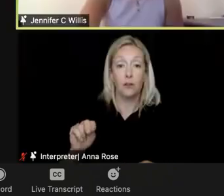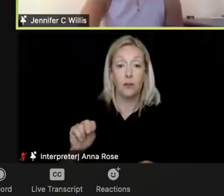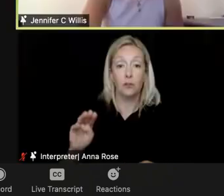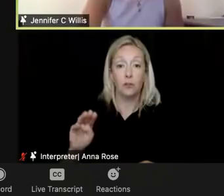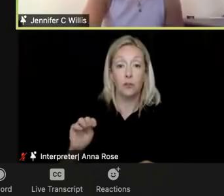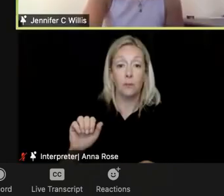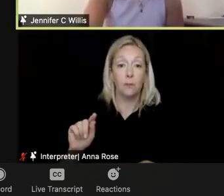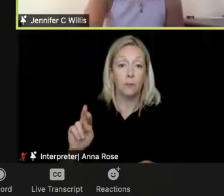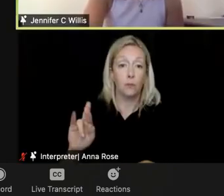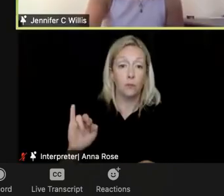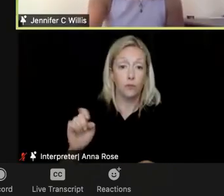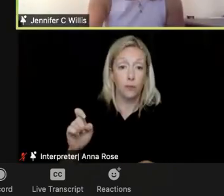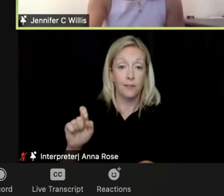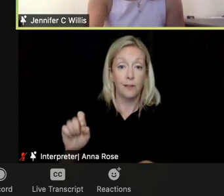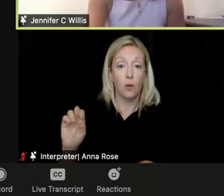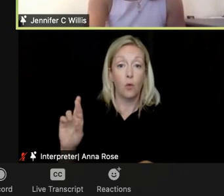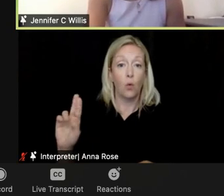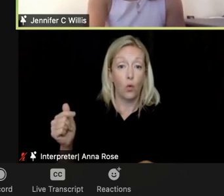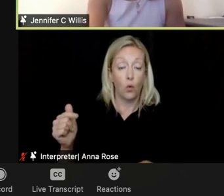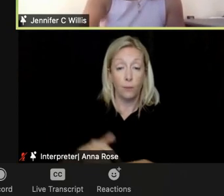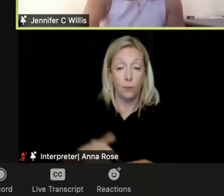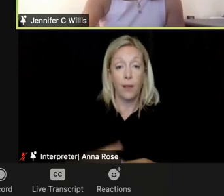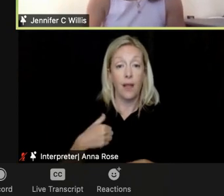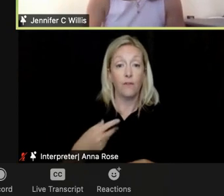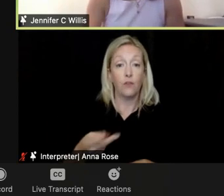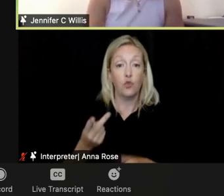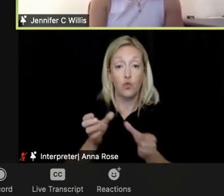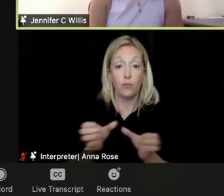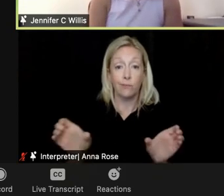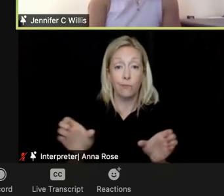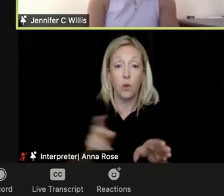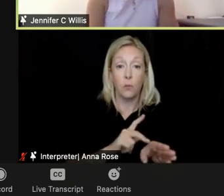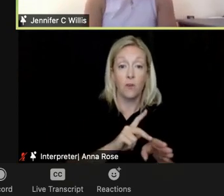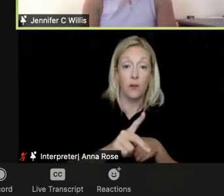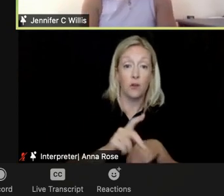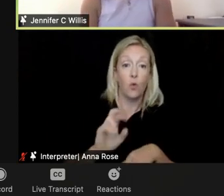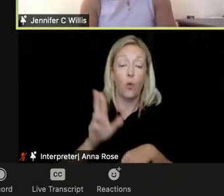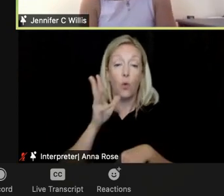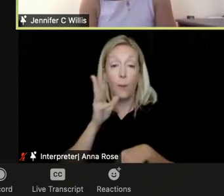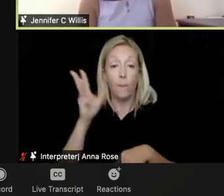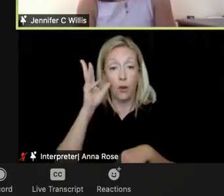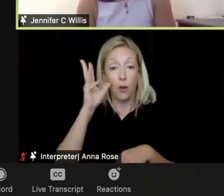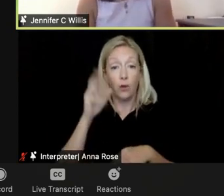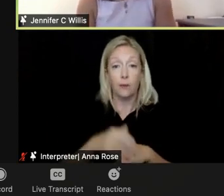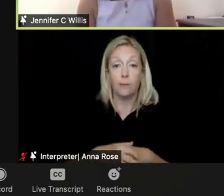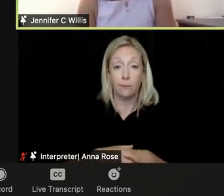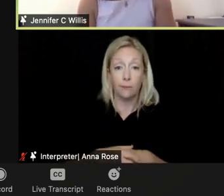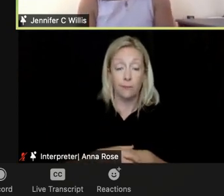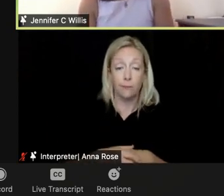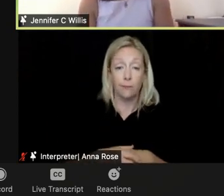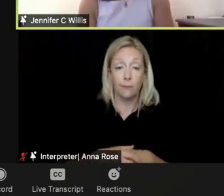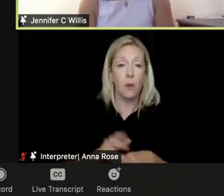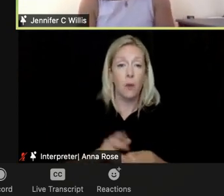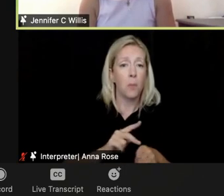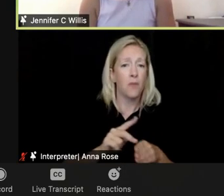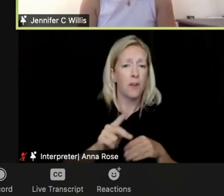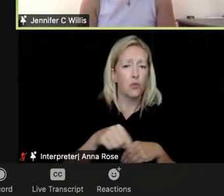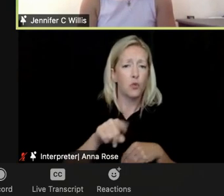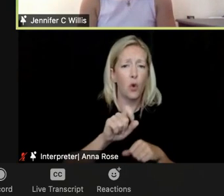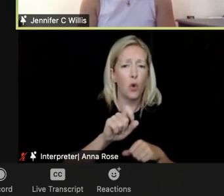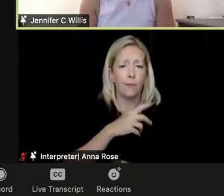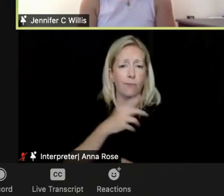There is a parent-friendly version and a professional version, but professionals can easily use the parent-friendly version as well. That includes